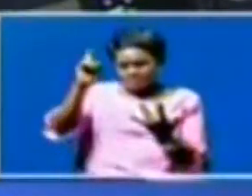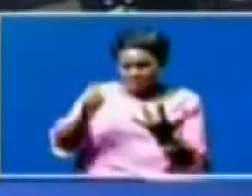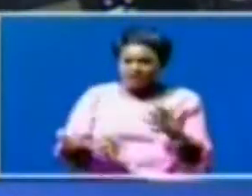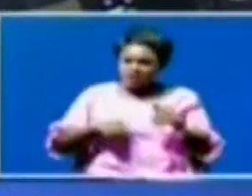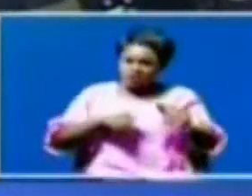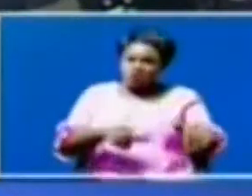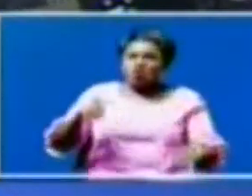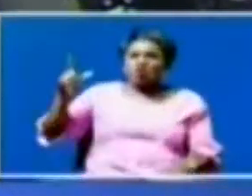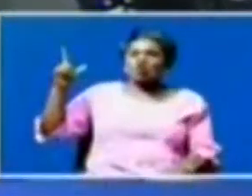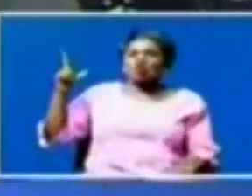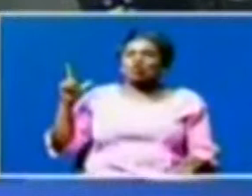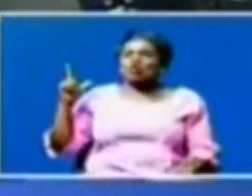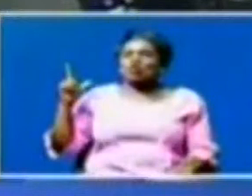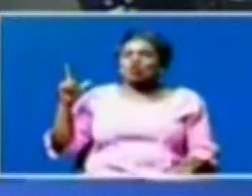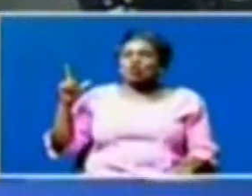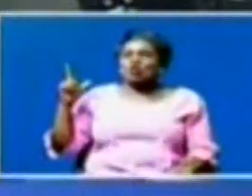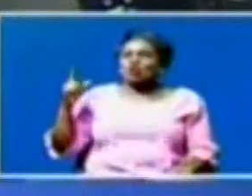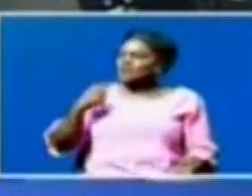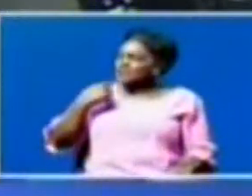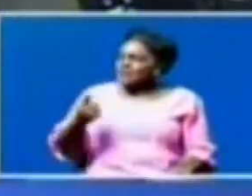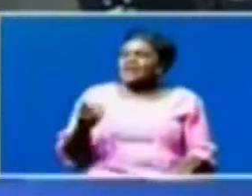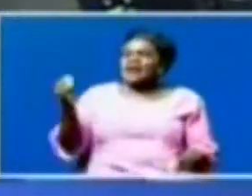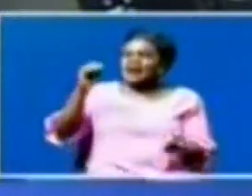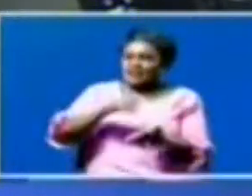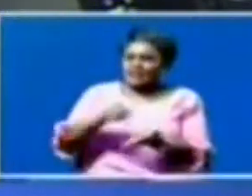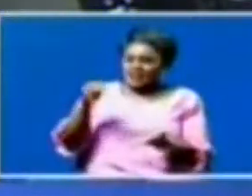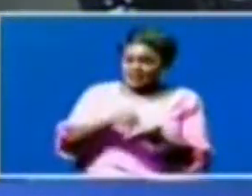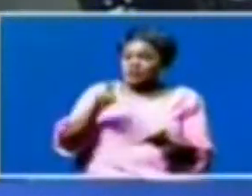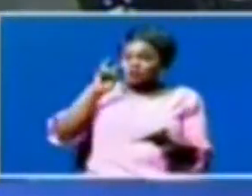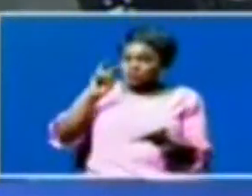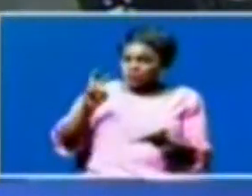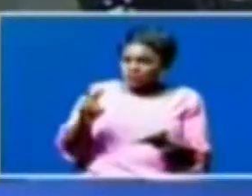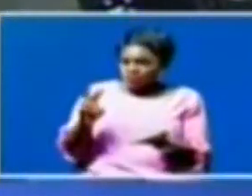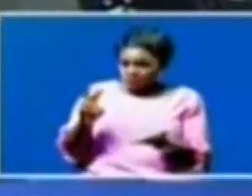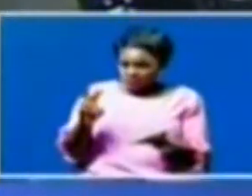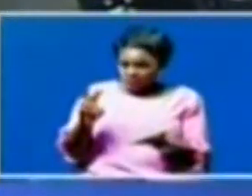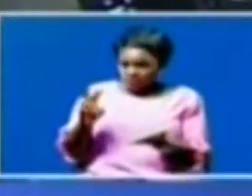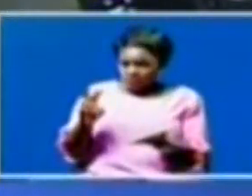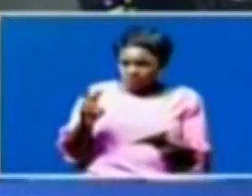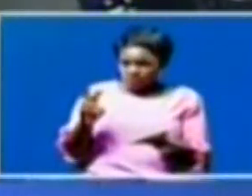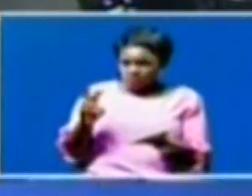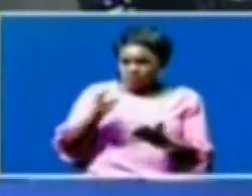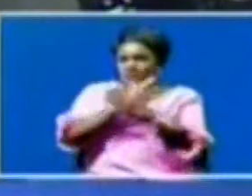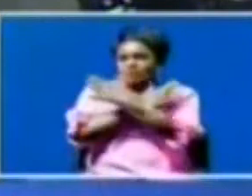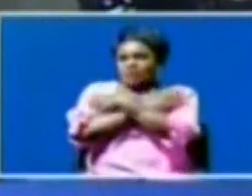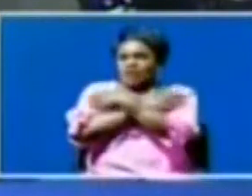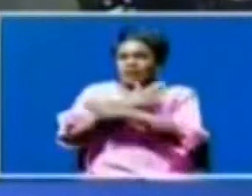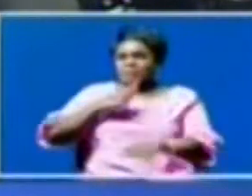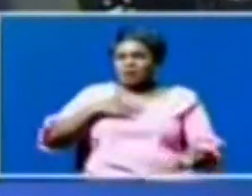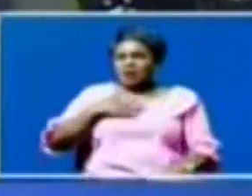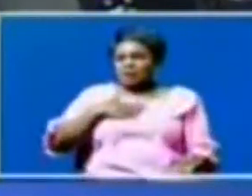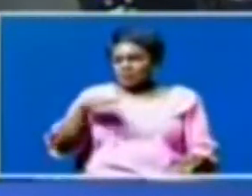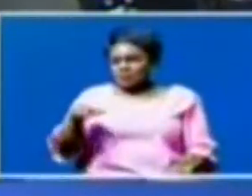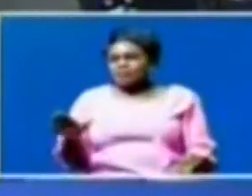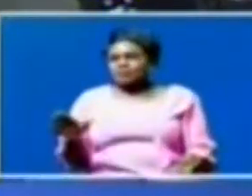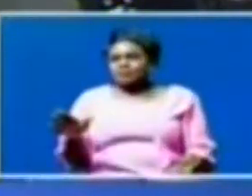the law. And we shall be very hard, because I've seen calls are coming from my friend Kimanua. He's calling